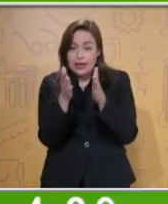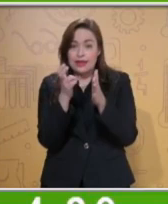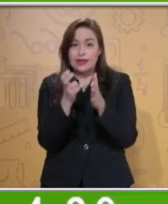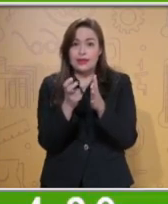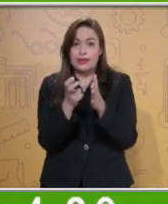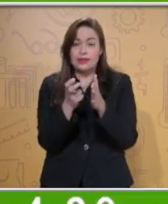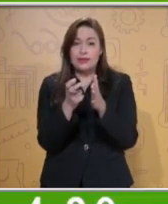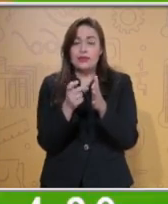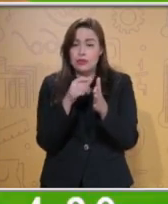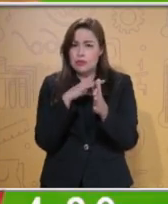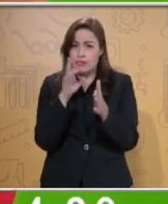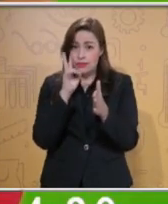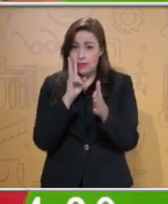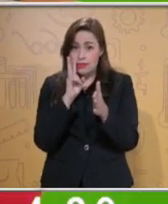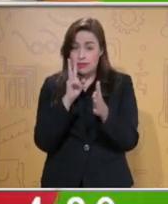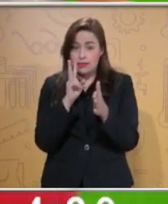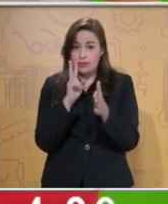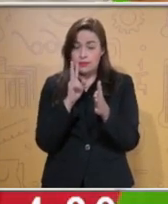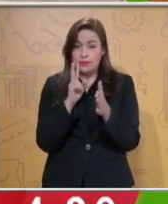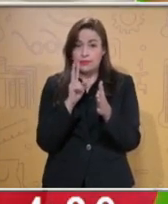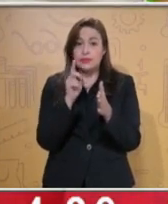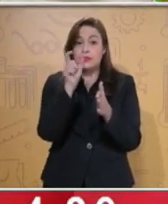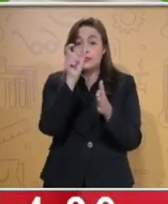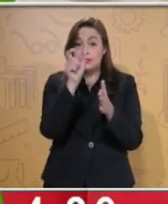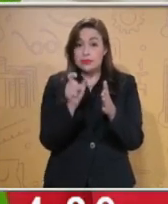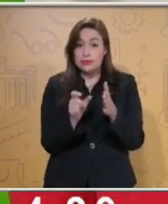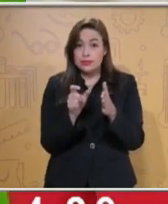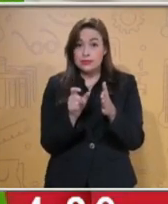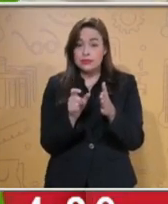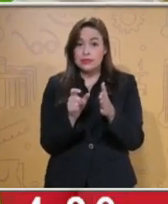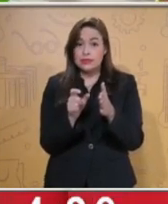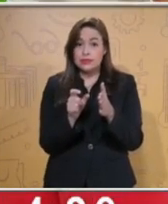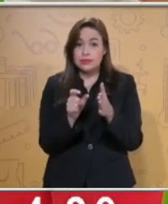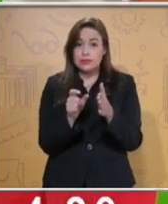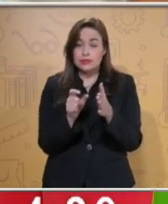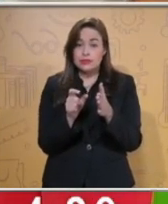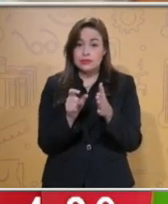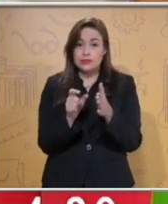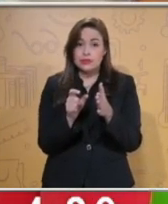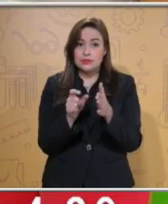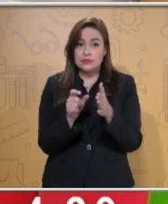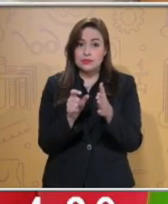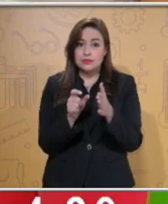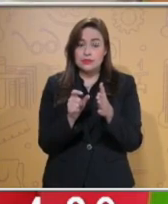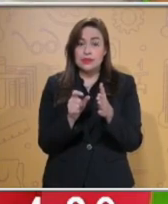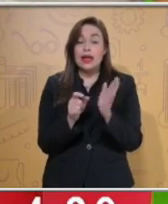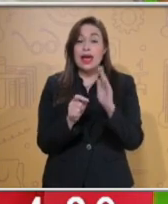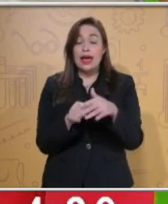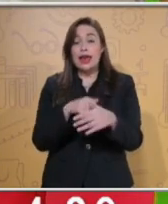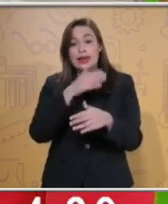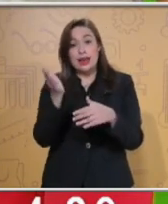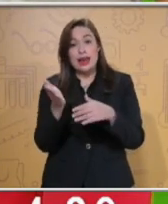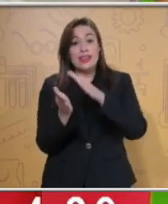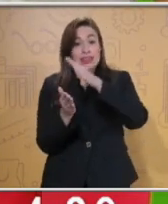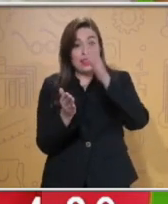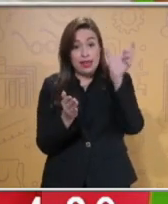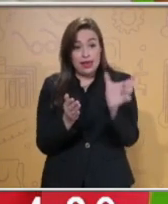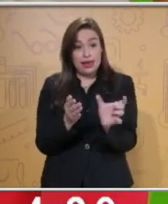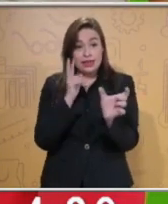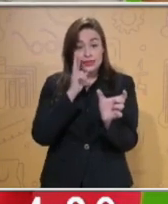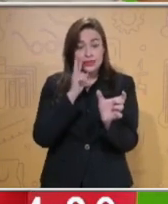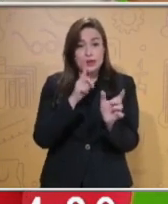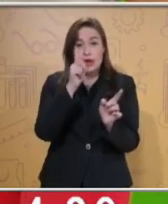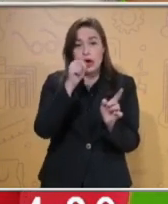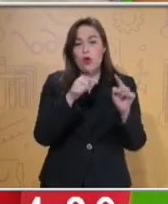gooders, okay? They are marked with the arrows. And in the right side, we have 2 different models